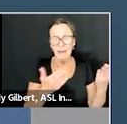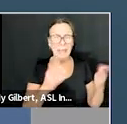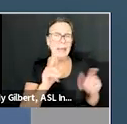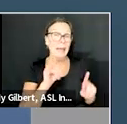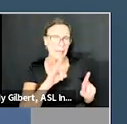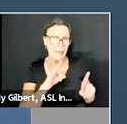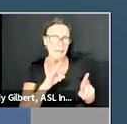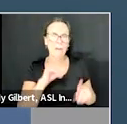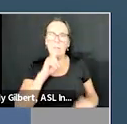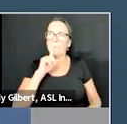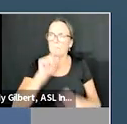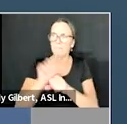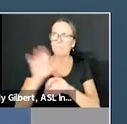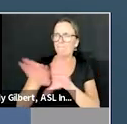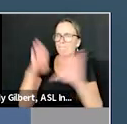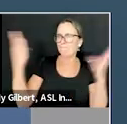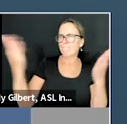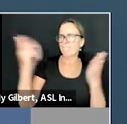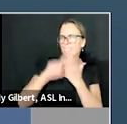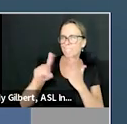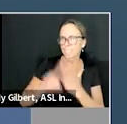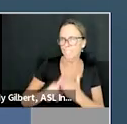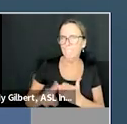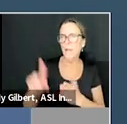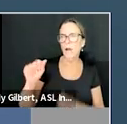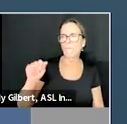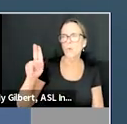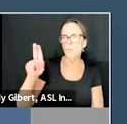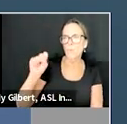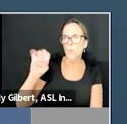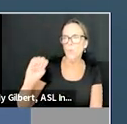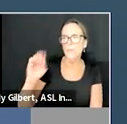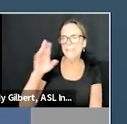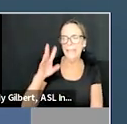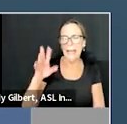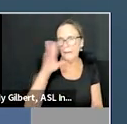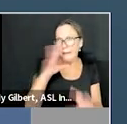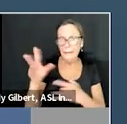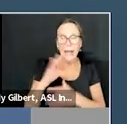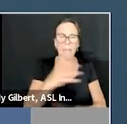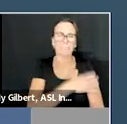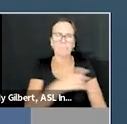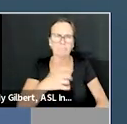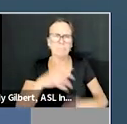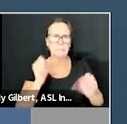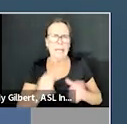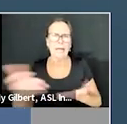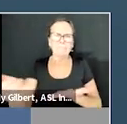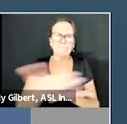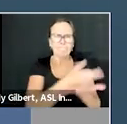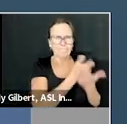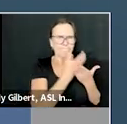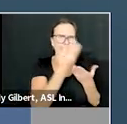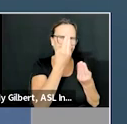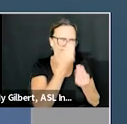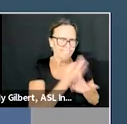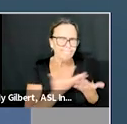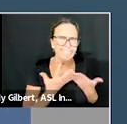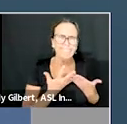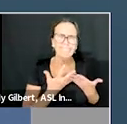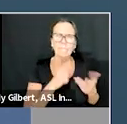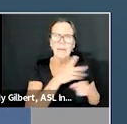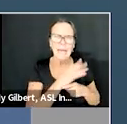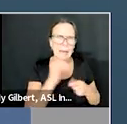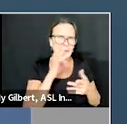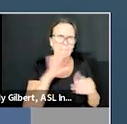an investigation of abuse and neglect, that gives us the ability to get records, to conduct further, more